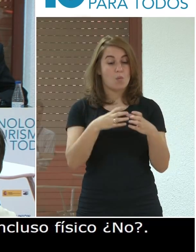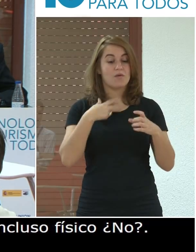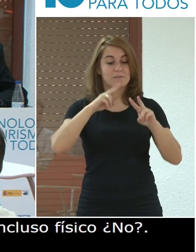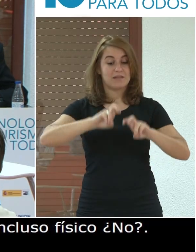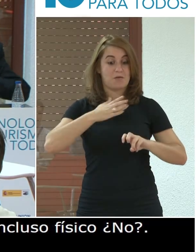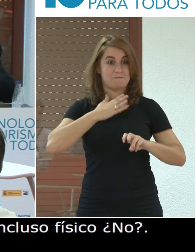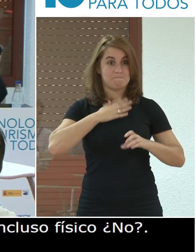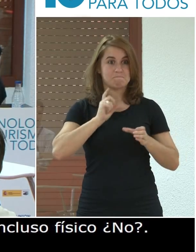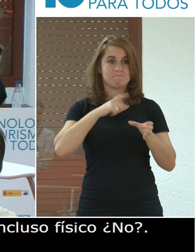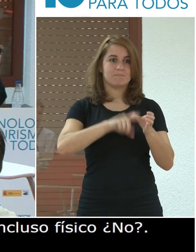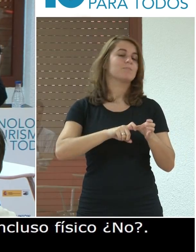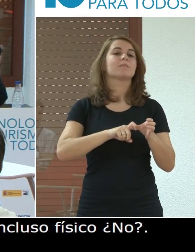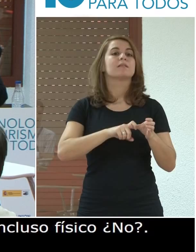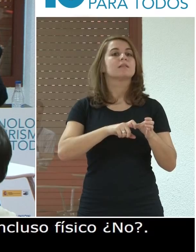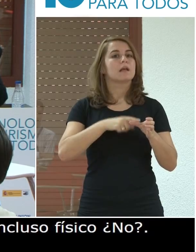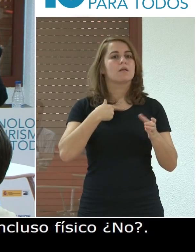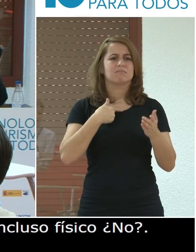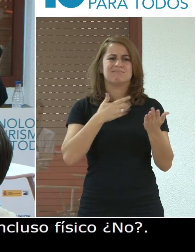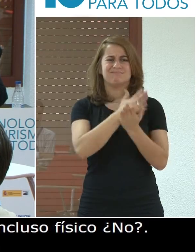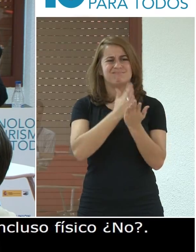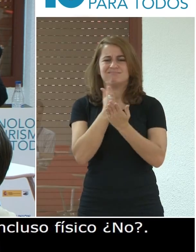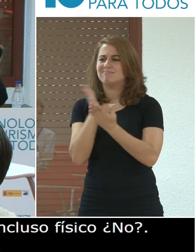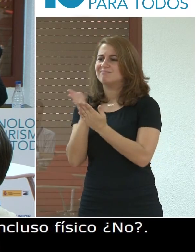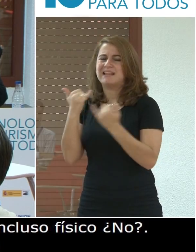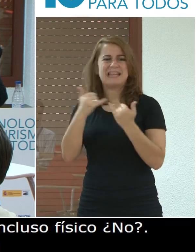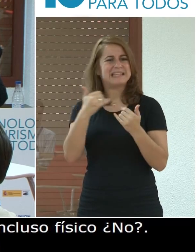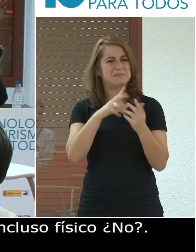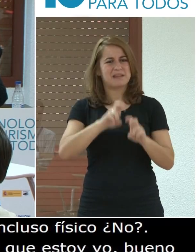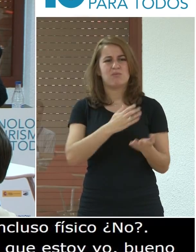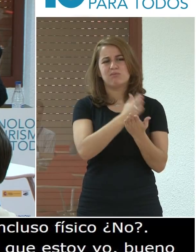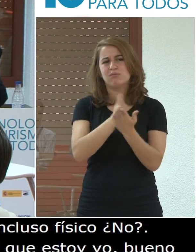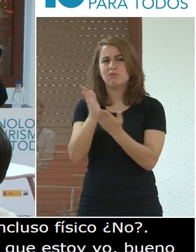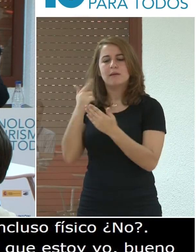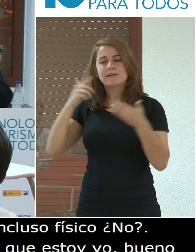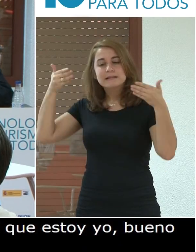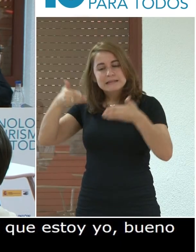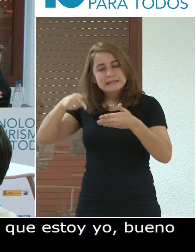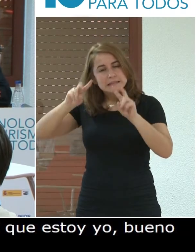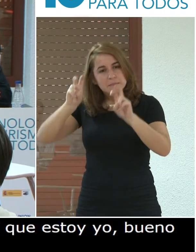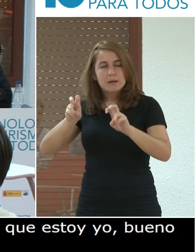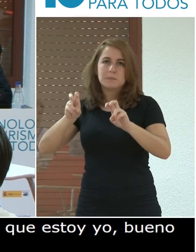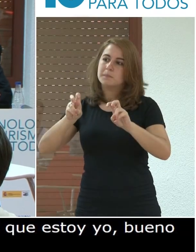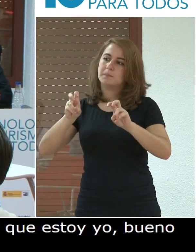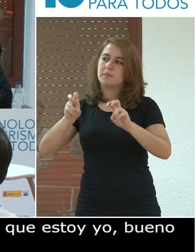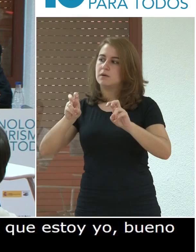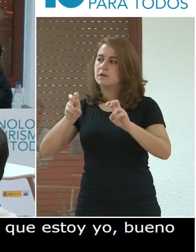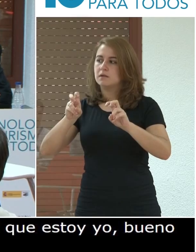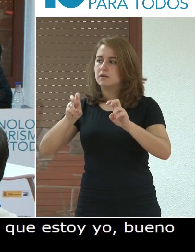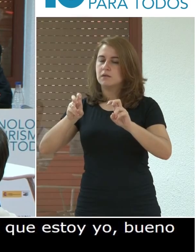of my research group, we have several research lines, but focusing on